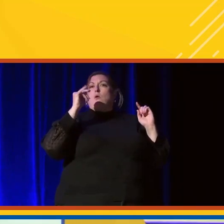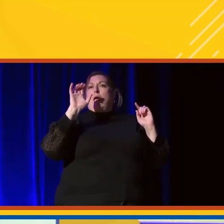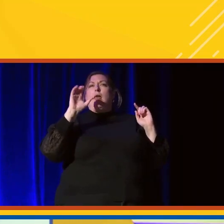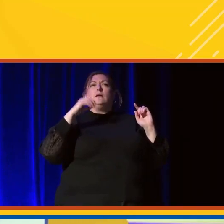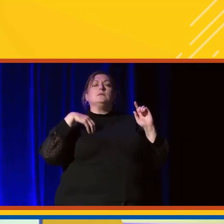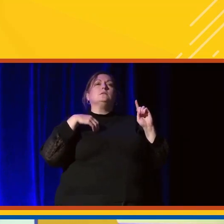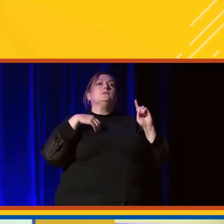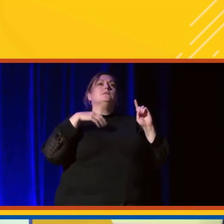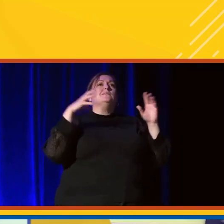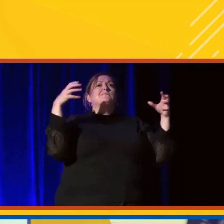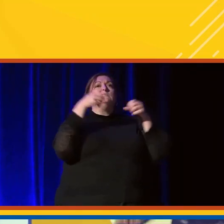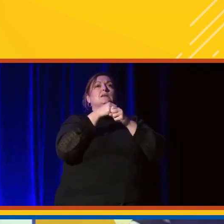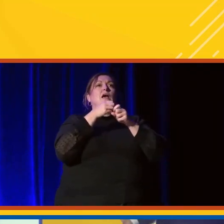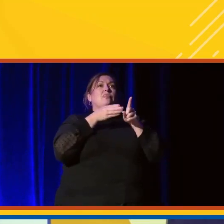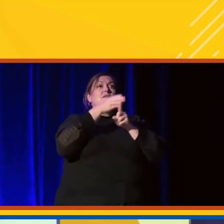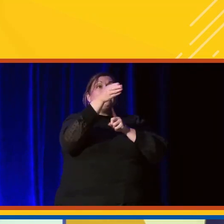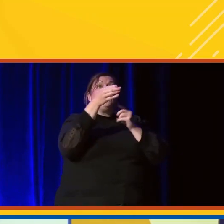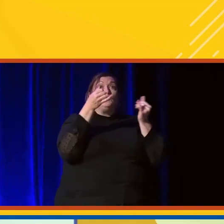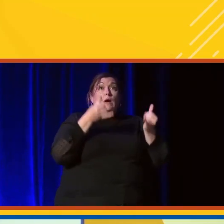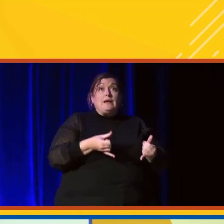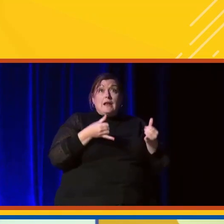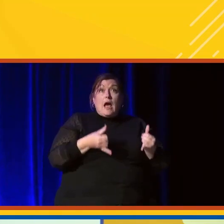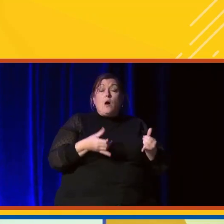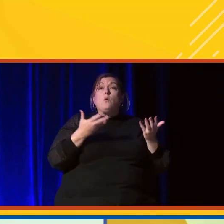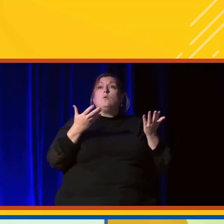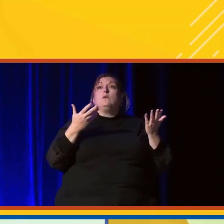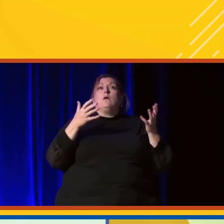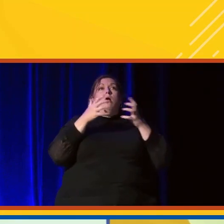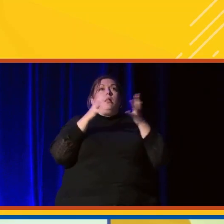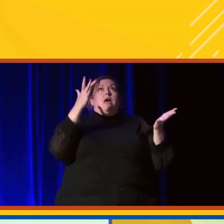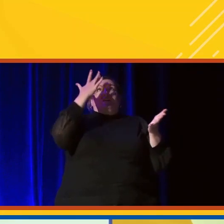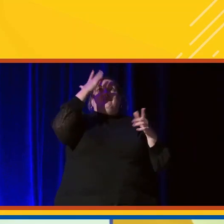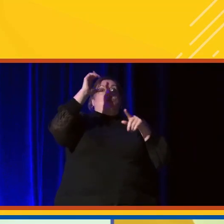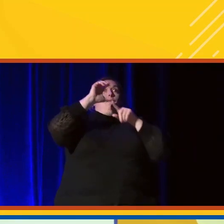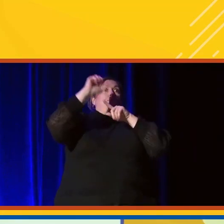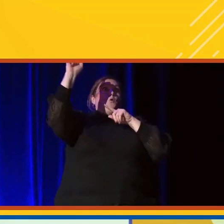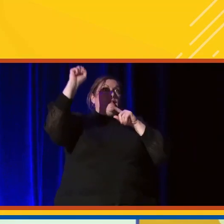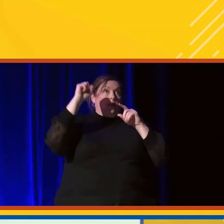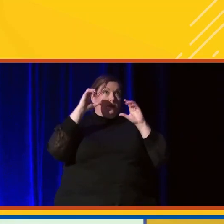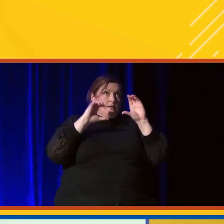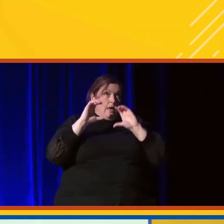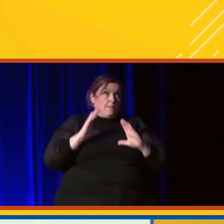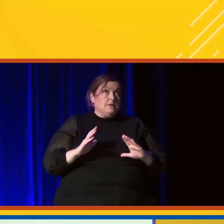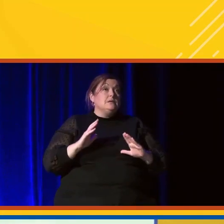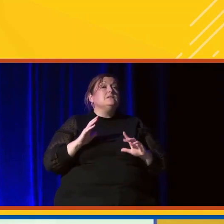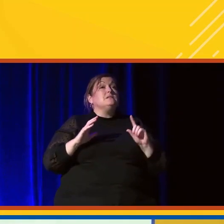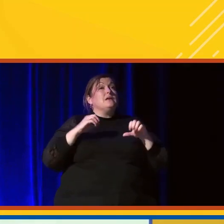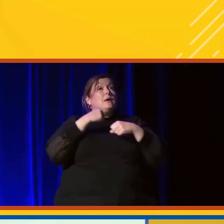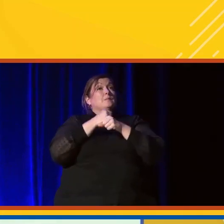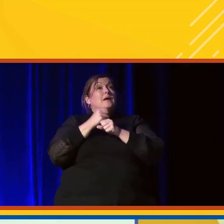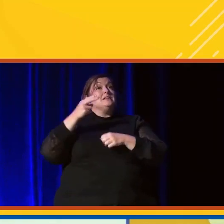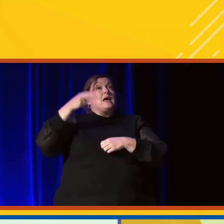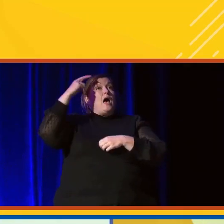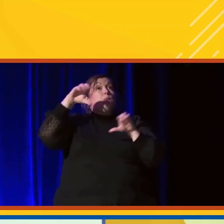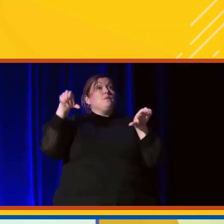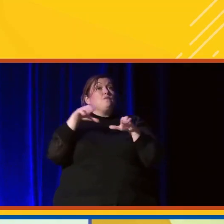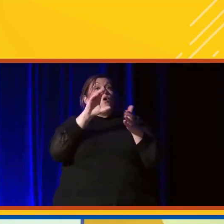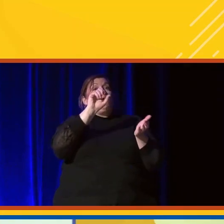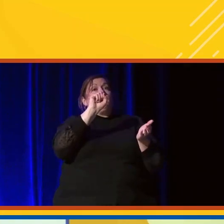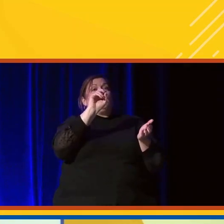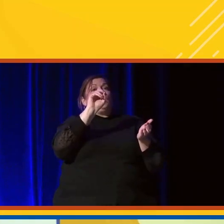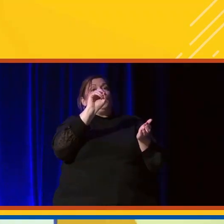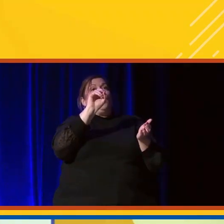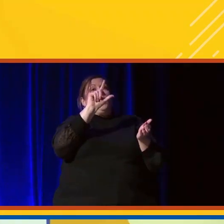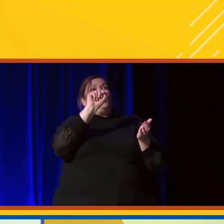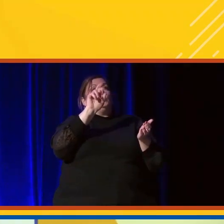field right now, perhaps not too coarsely, by saying a lot of brilliant chemists have allowed us to make really high-performing solar cells, but it's